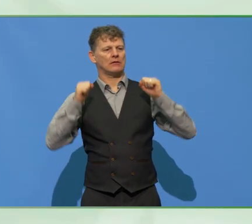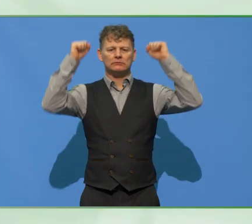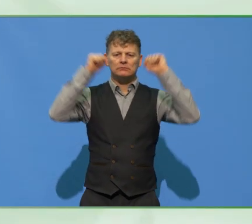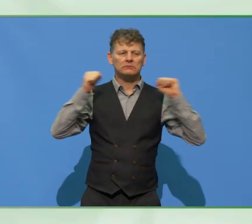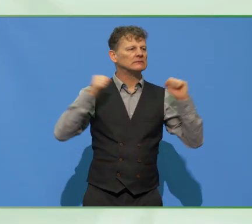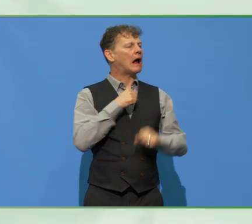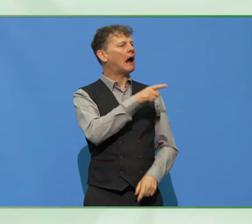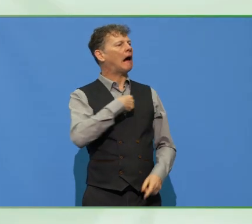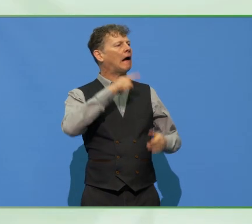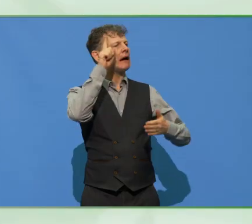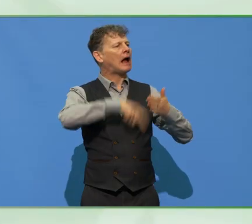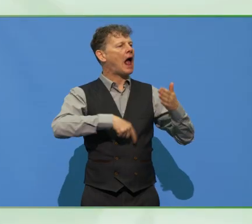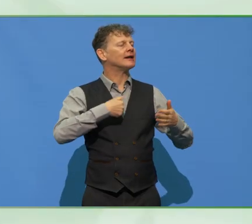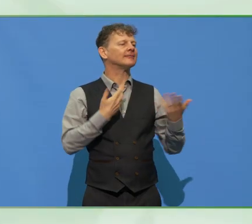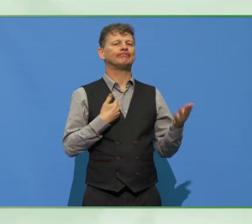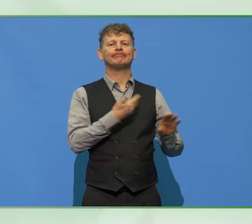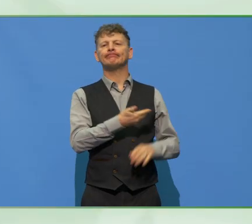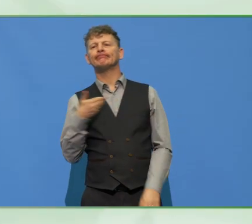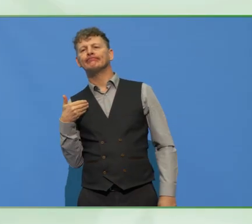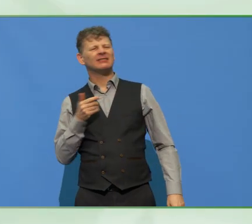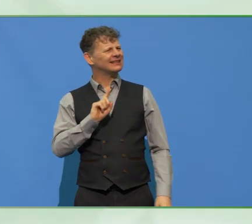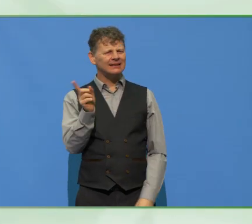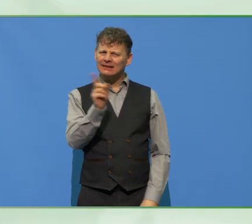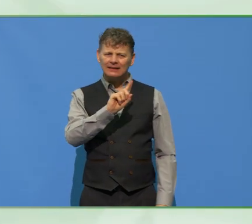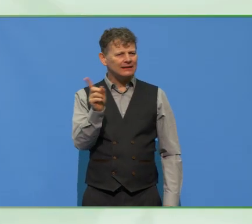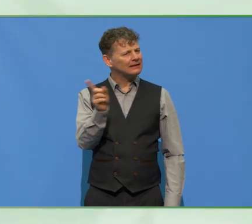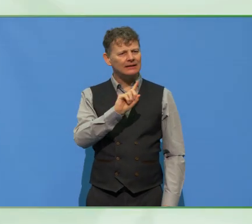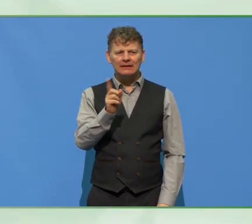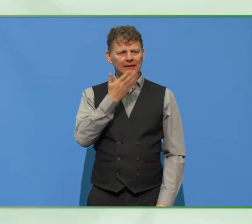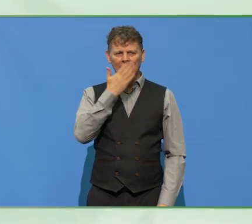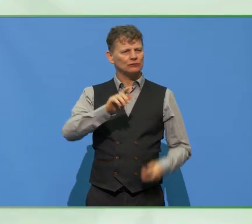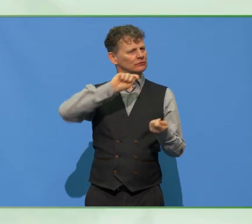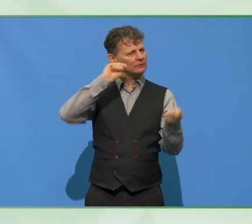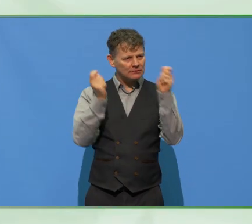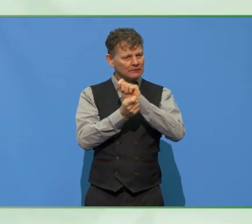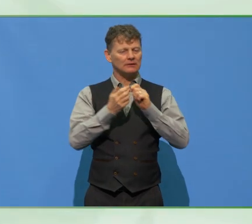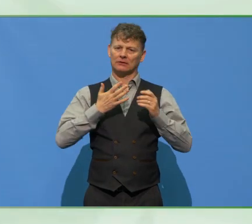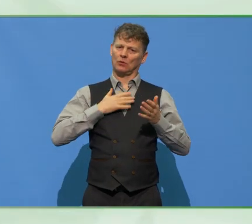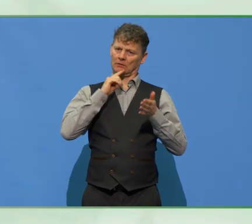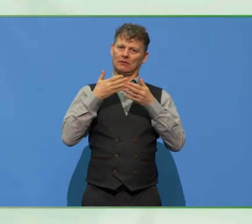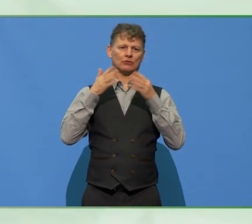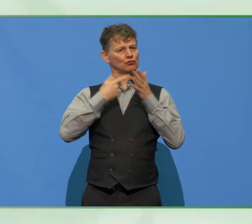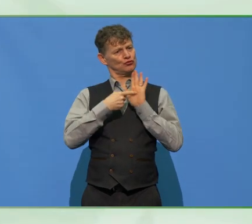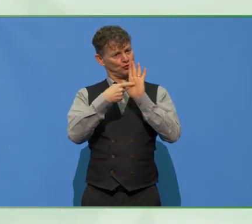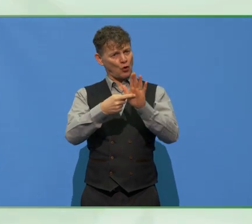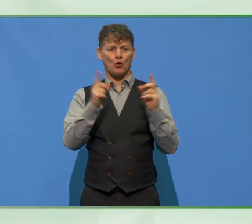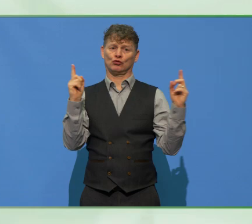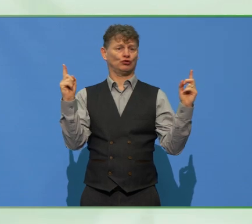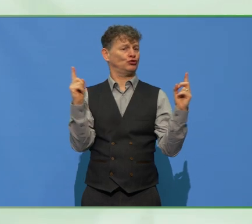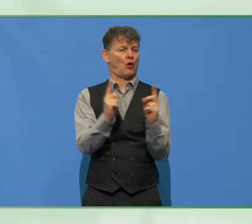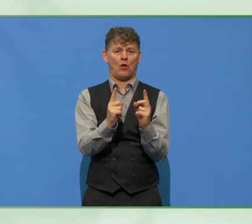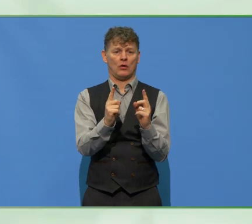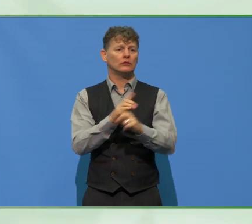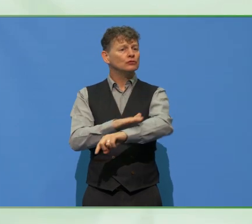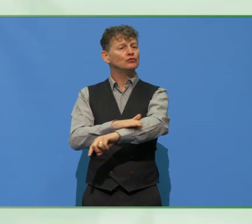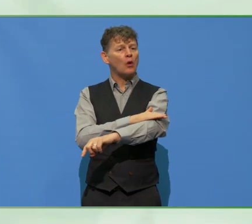me. And today, we want to take you into just a really short, slow practice to allow you to